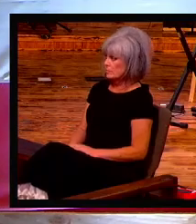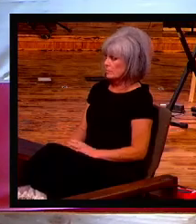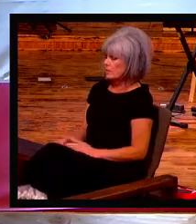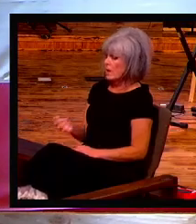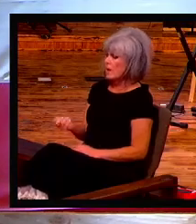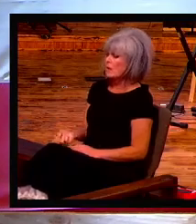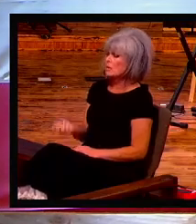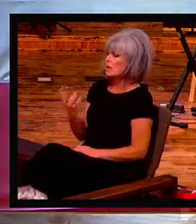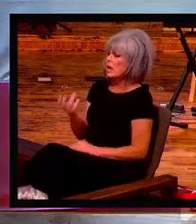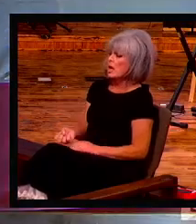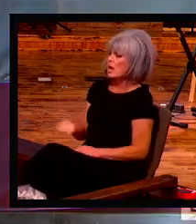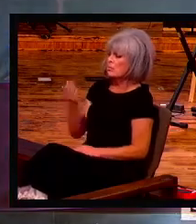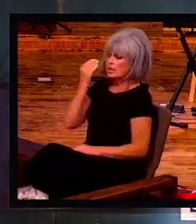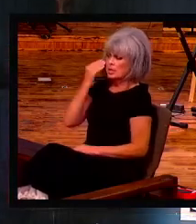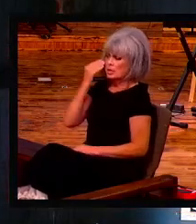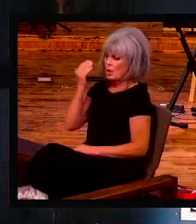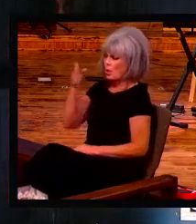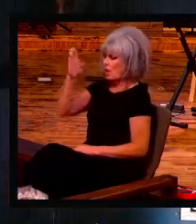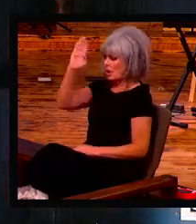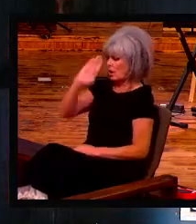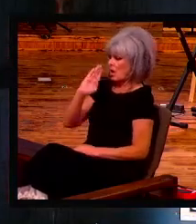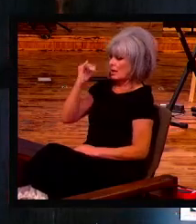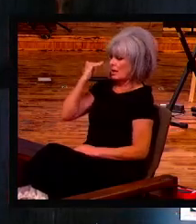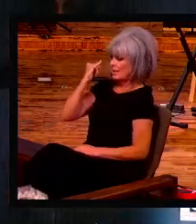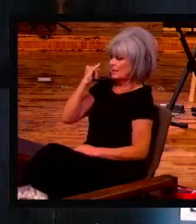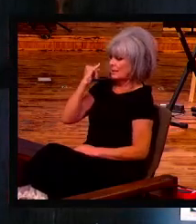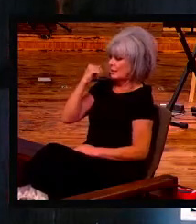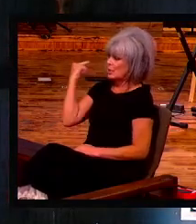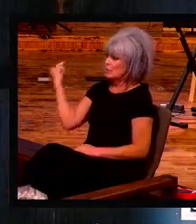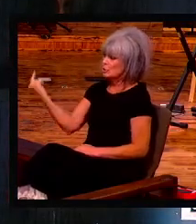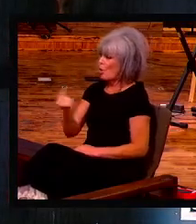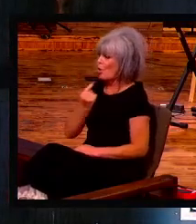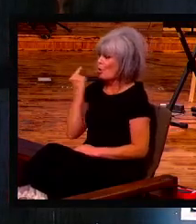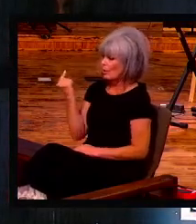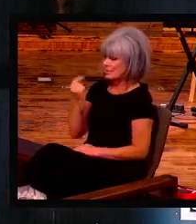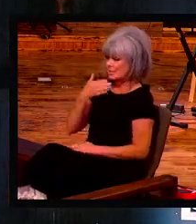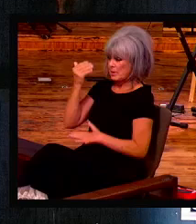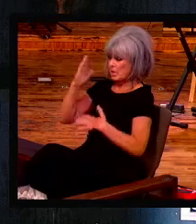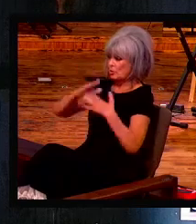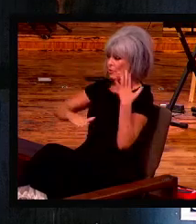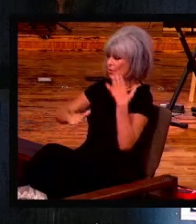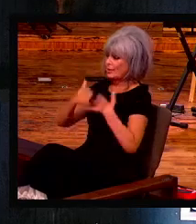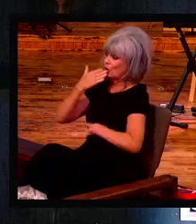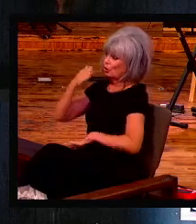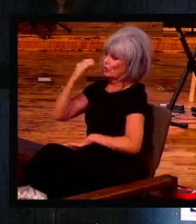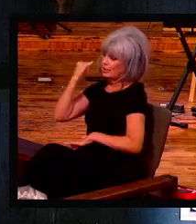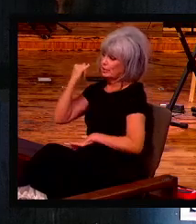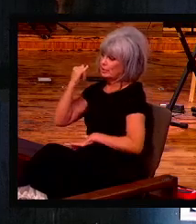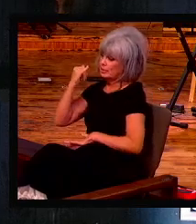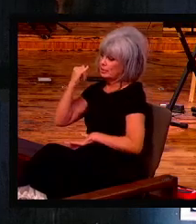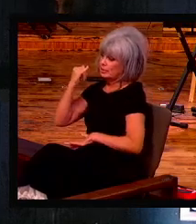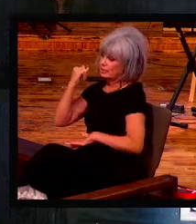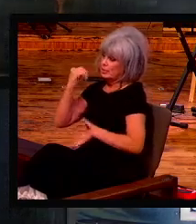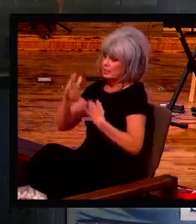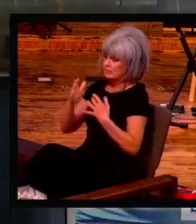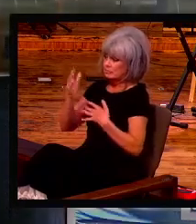that a God idea is always better than a good idea? Even if we don't understand it.